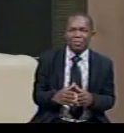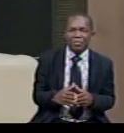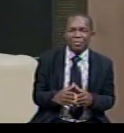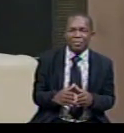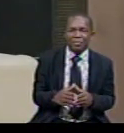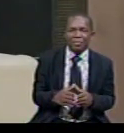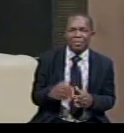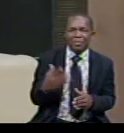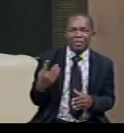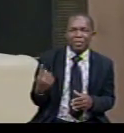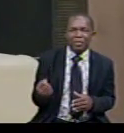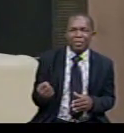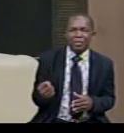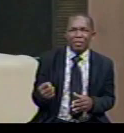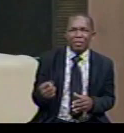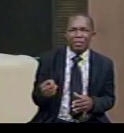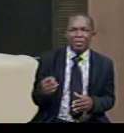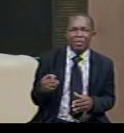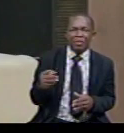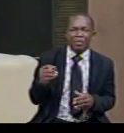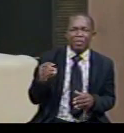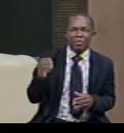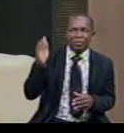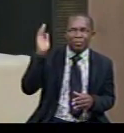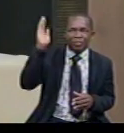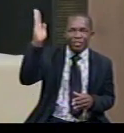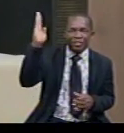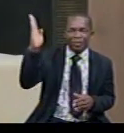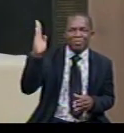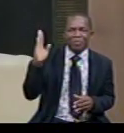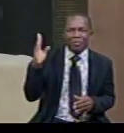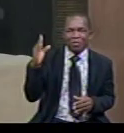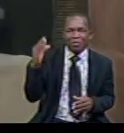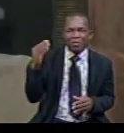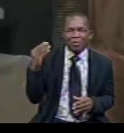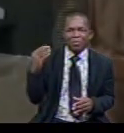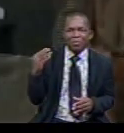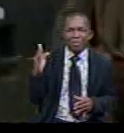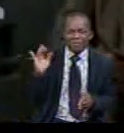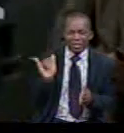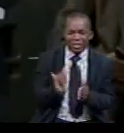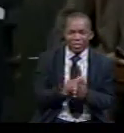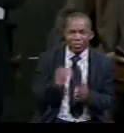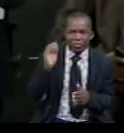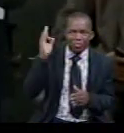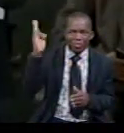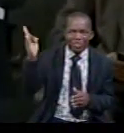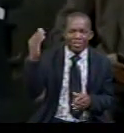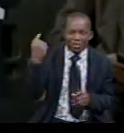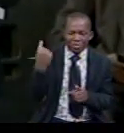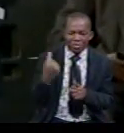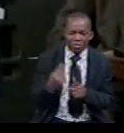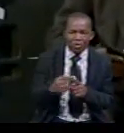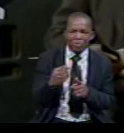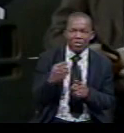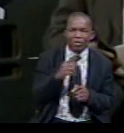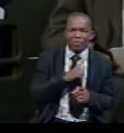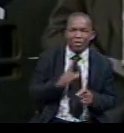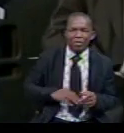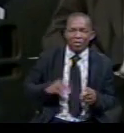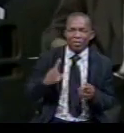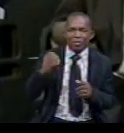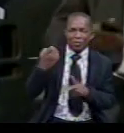the personality that is going to bring the word of God from the throne of grace